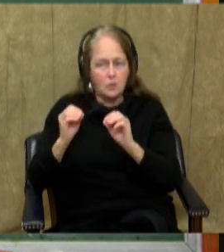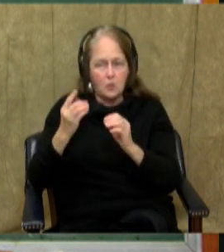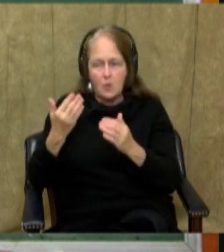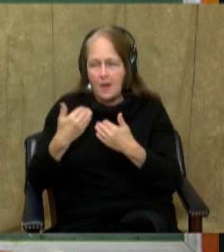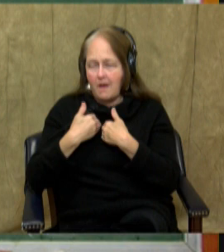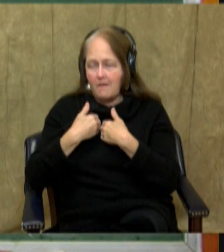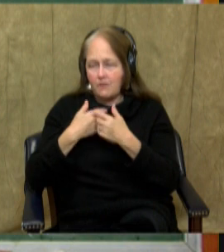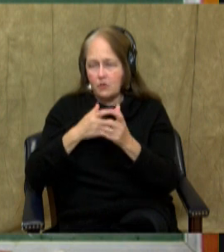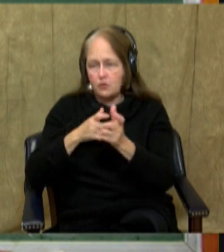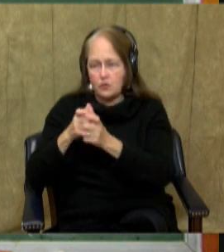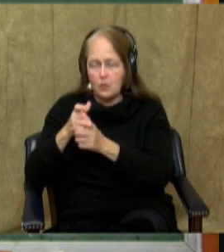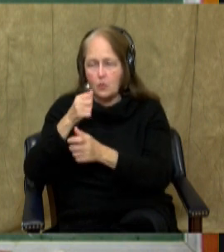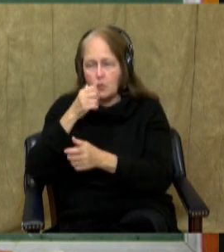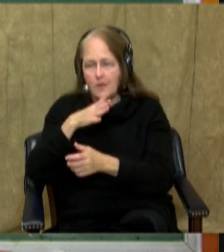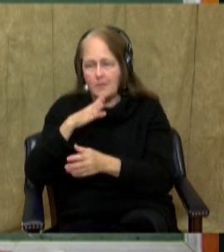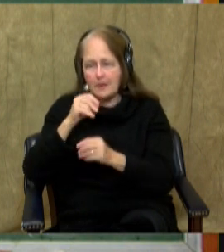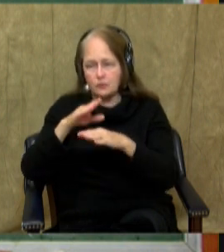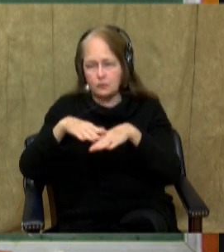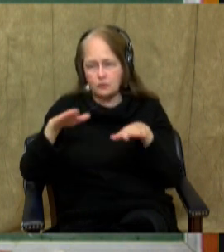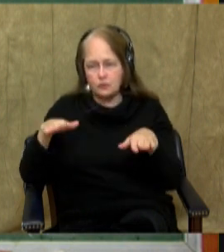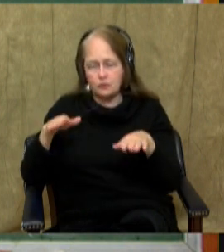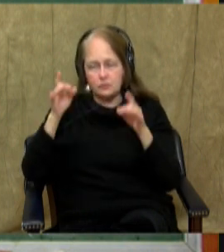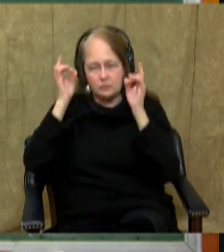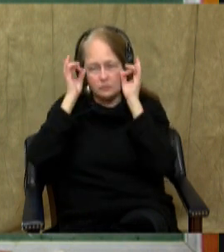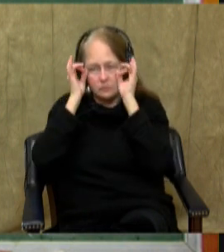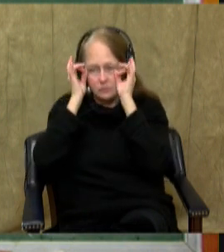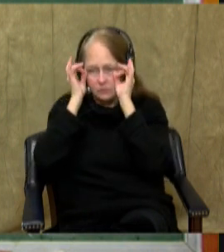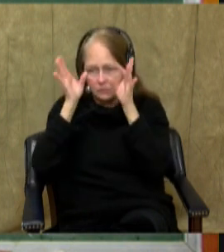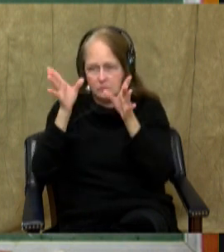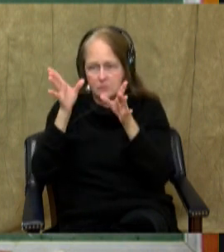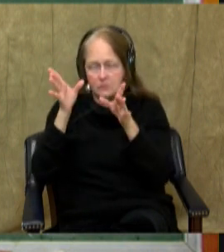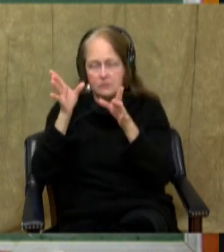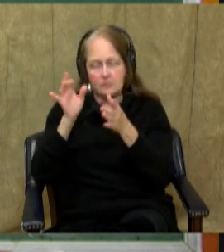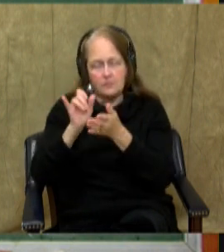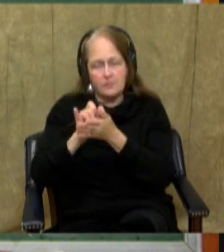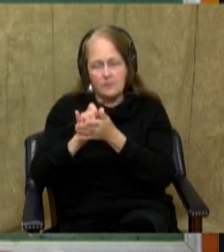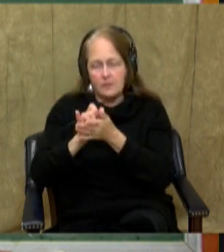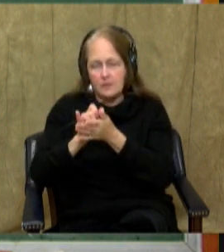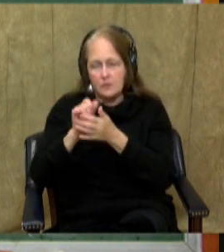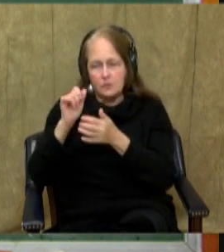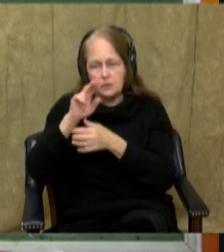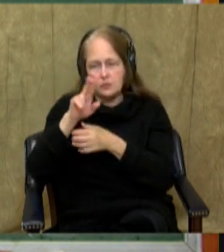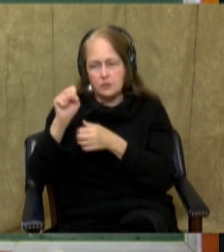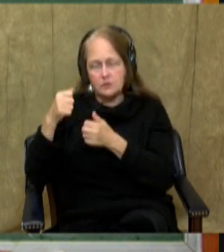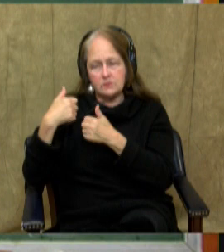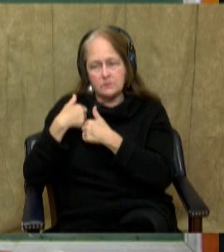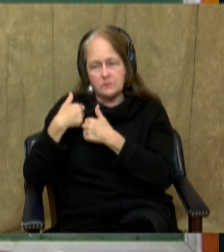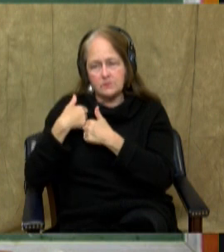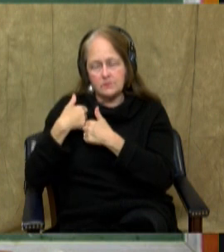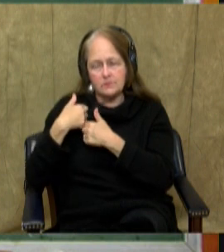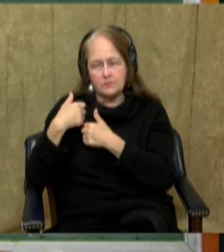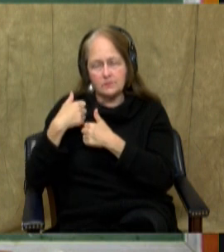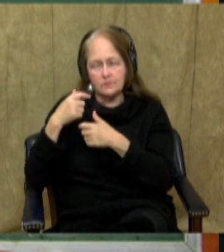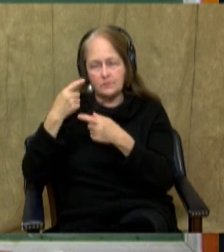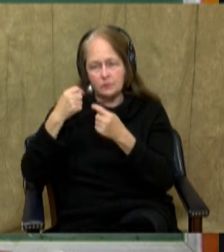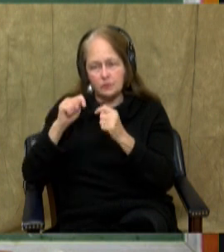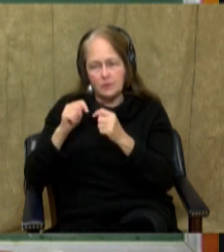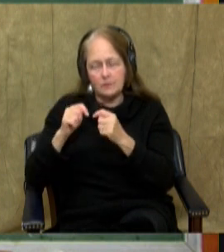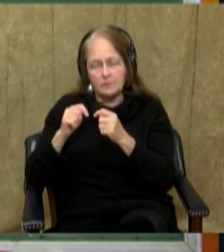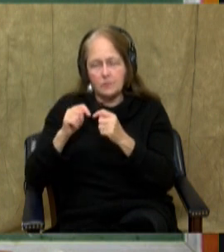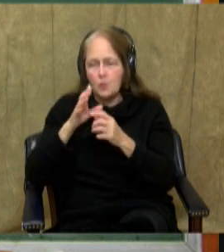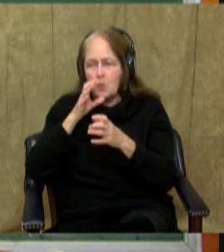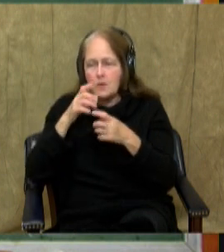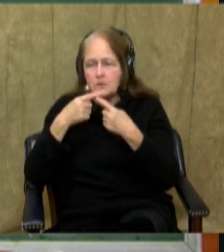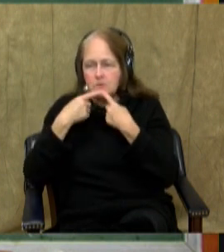villagers, women and children. It was a disaster. So at first, the US military, according to our text, tried to cover